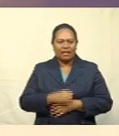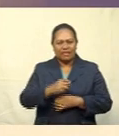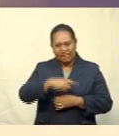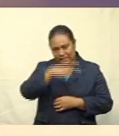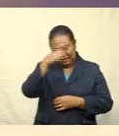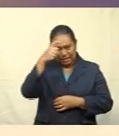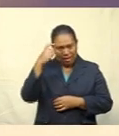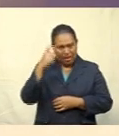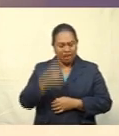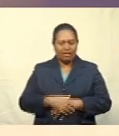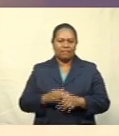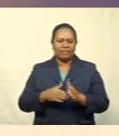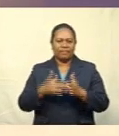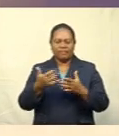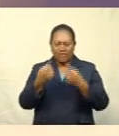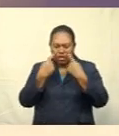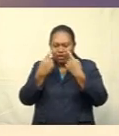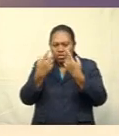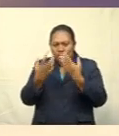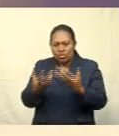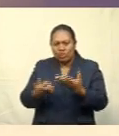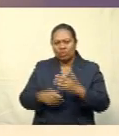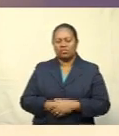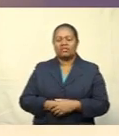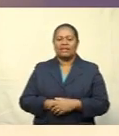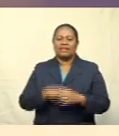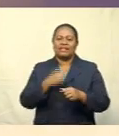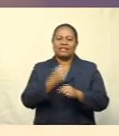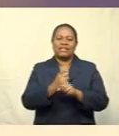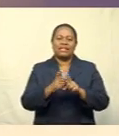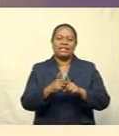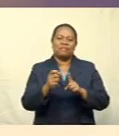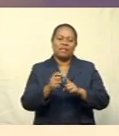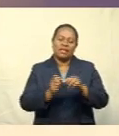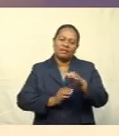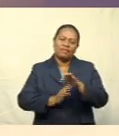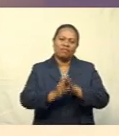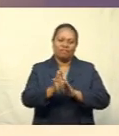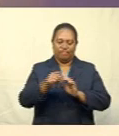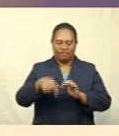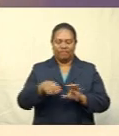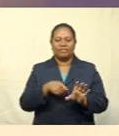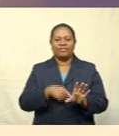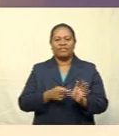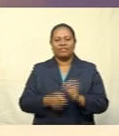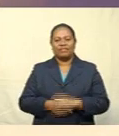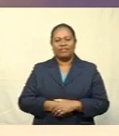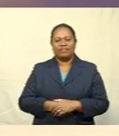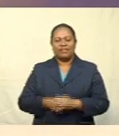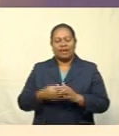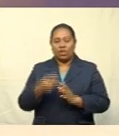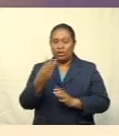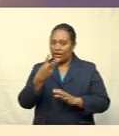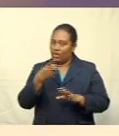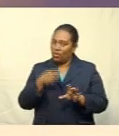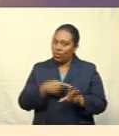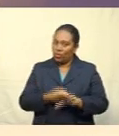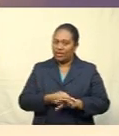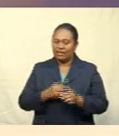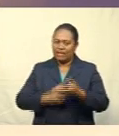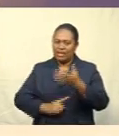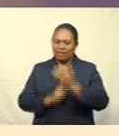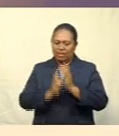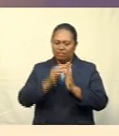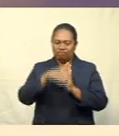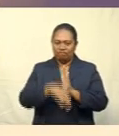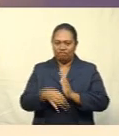investment highlights the potential for GDP growth over this year. The US dollar hovered near a 3-week low against major rivals